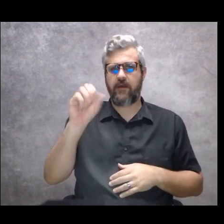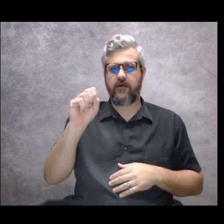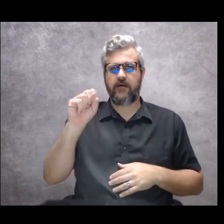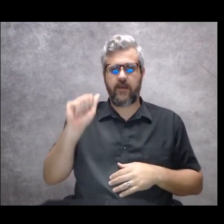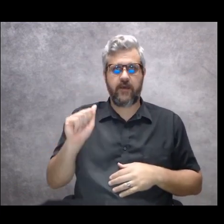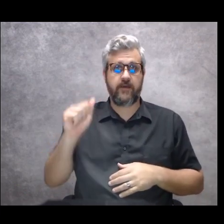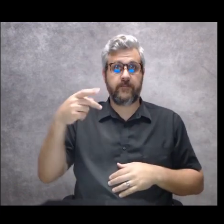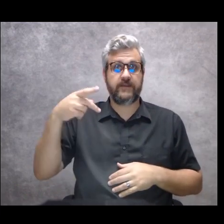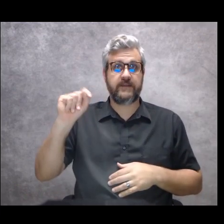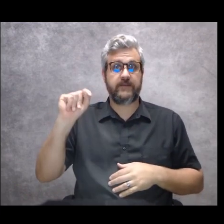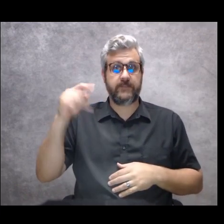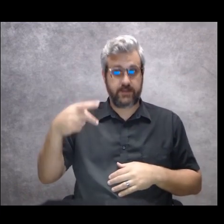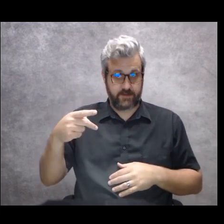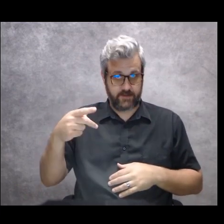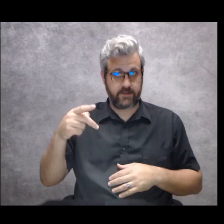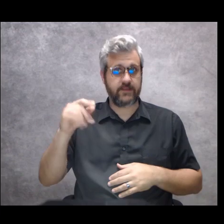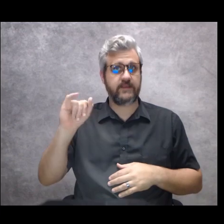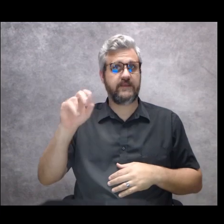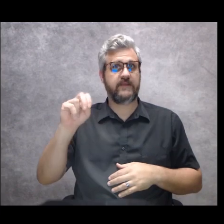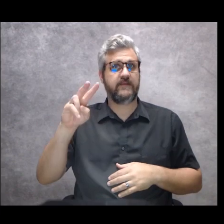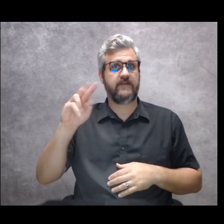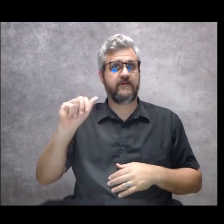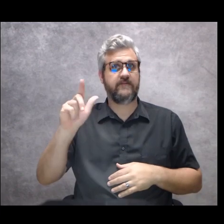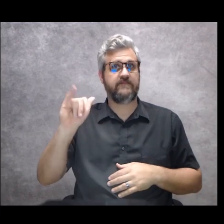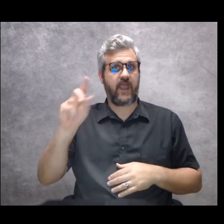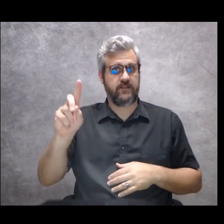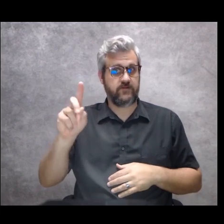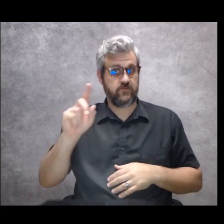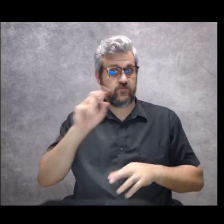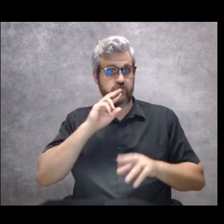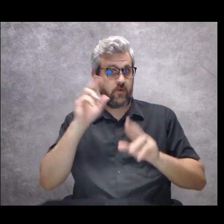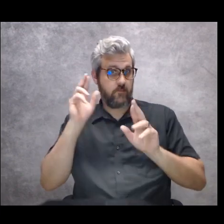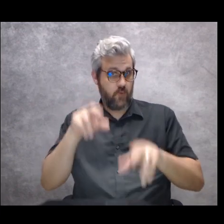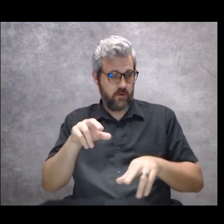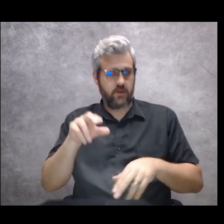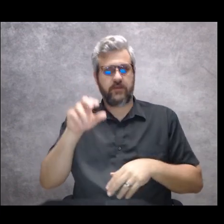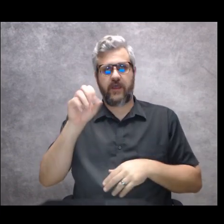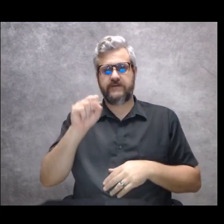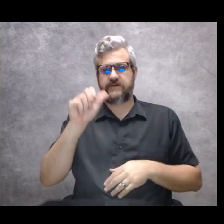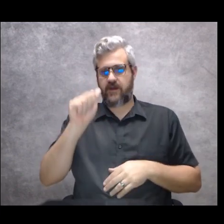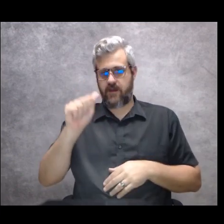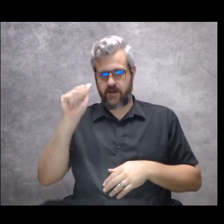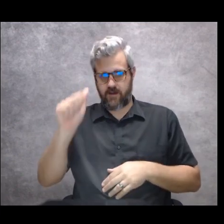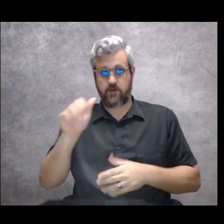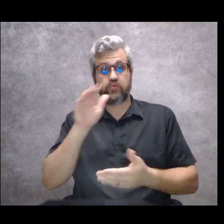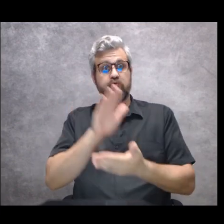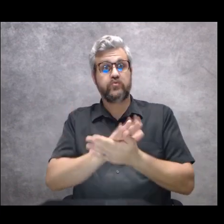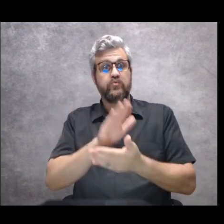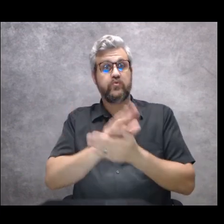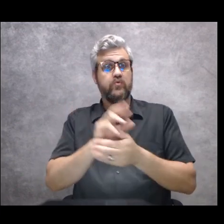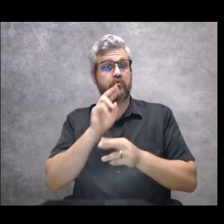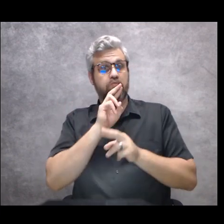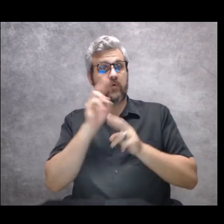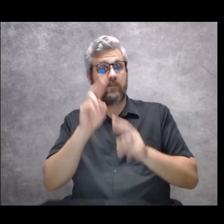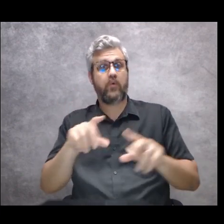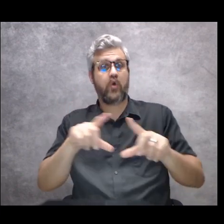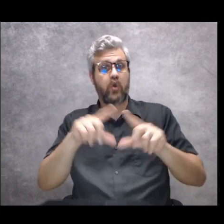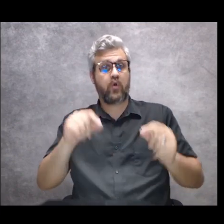invalid reports, the SSA for school report card validation can be